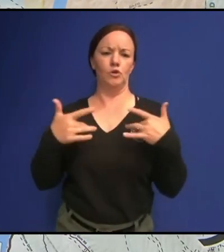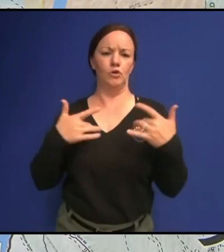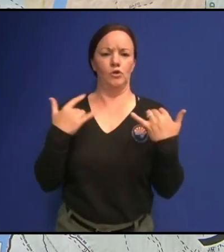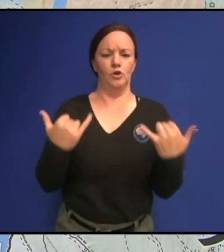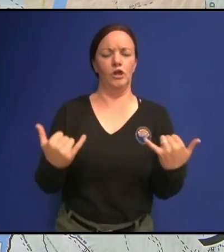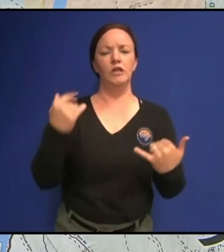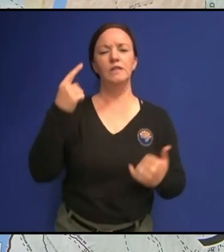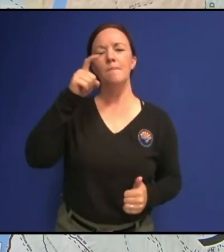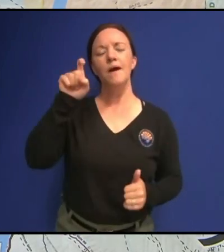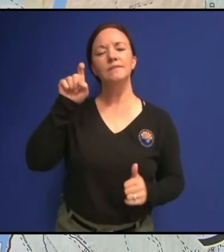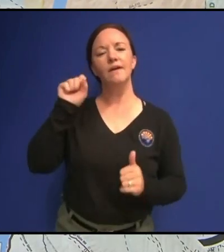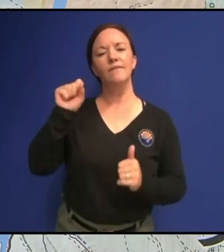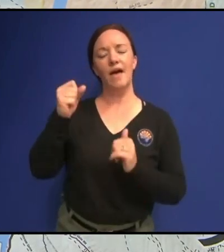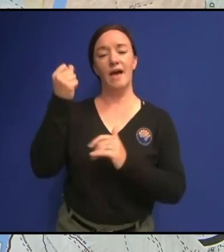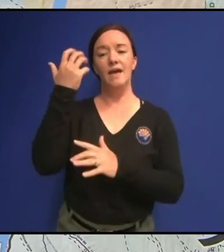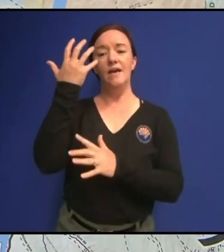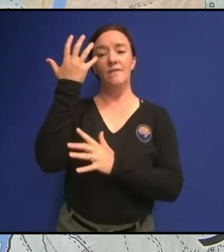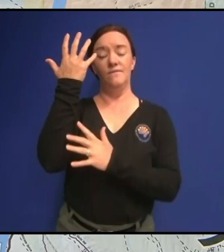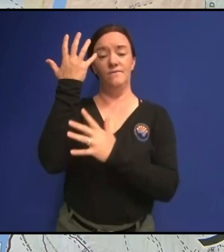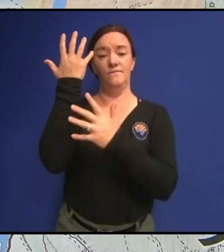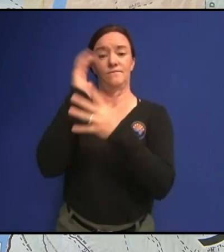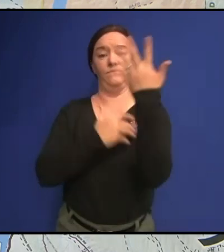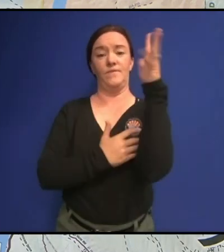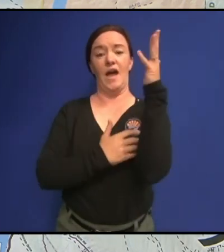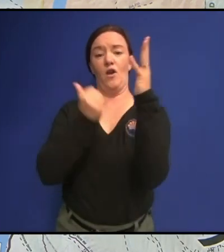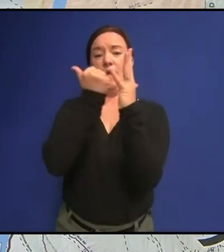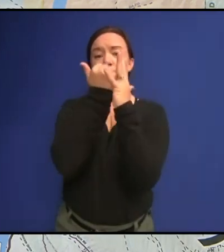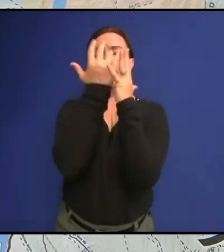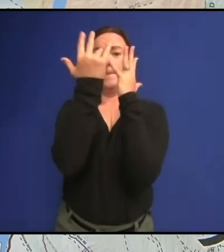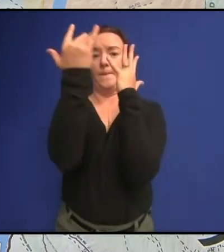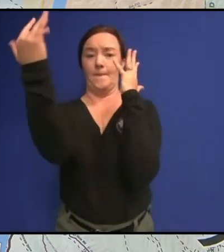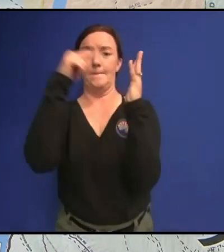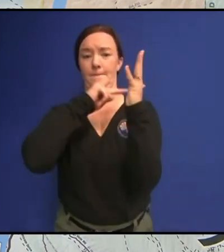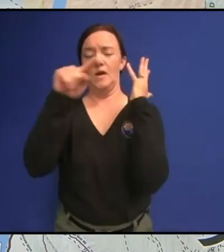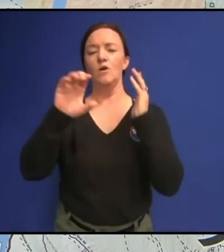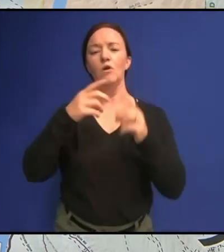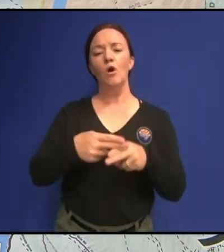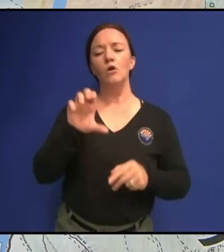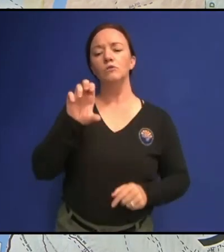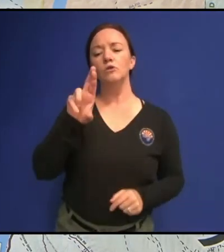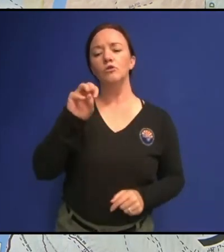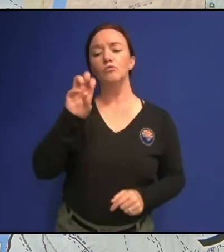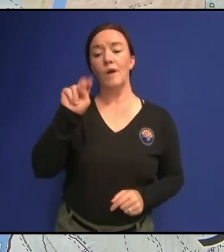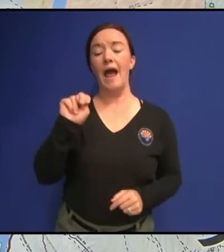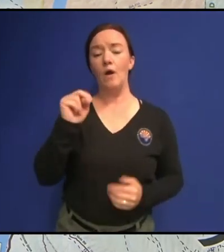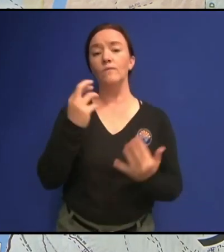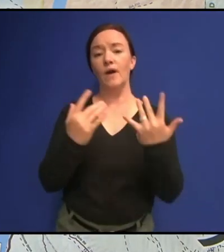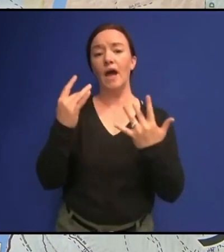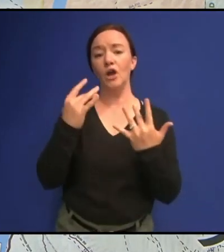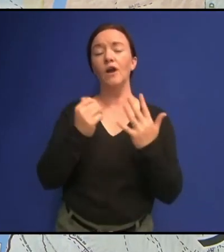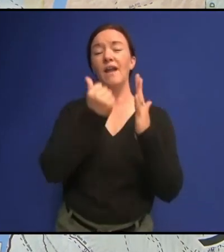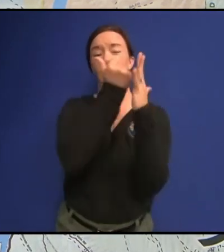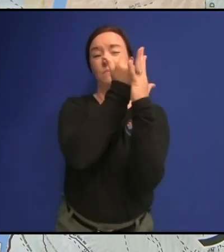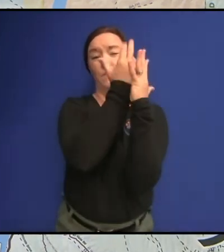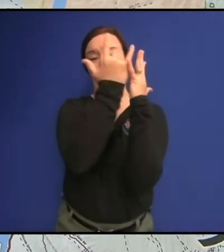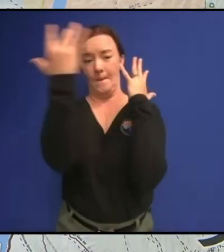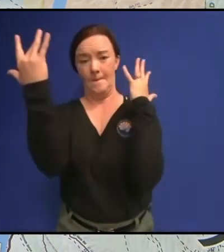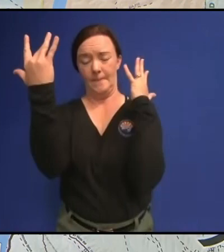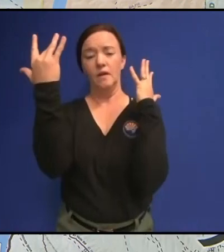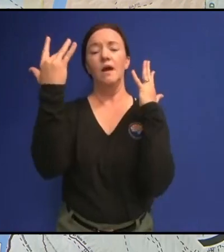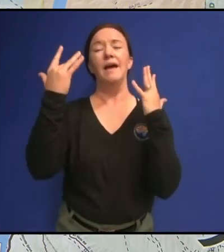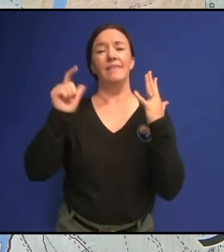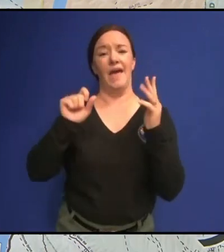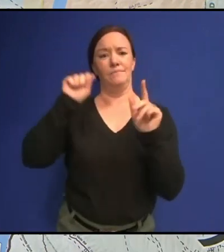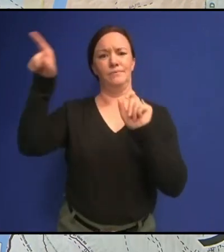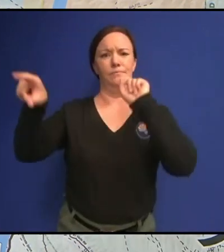fire, the fire that burned all the trees when it came through there, through the tops of them, how it threw a bunch of embers out there that we found and that the